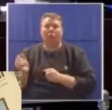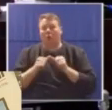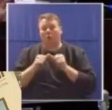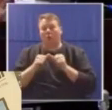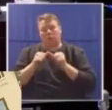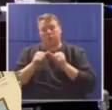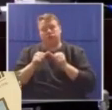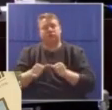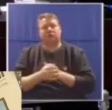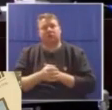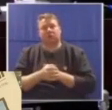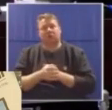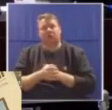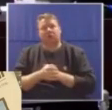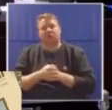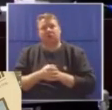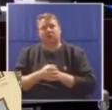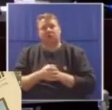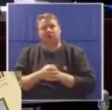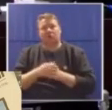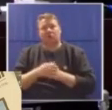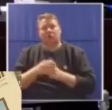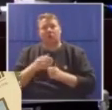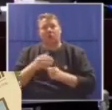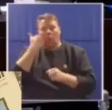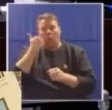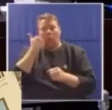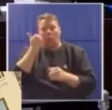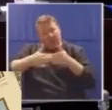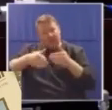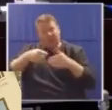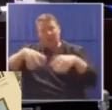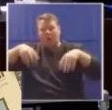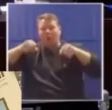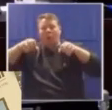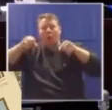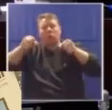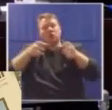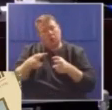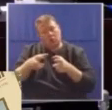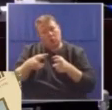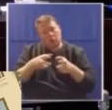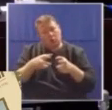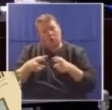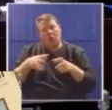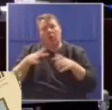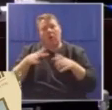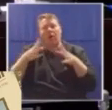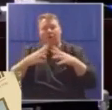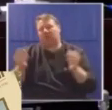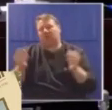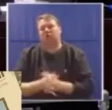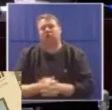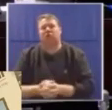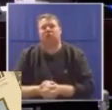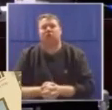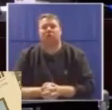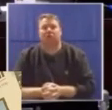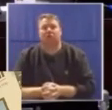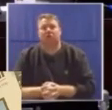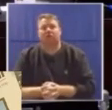reaches fruition, to bring load shedding under control and to an end. And that is precisely